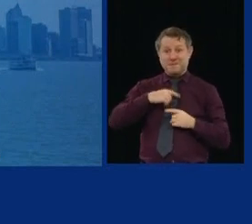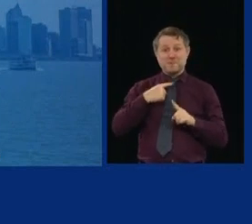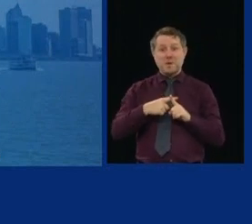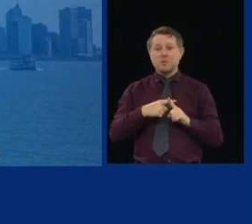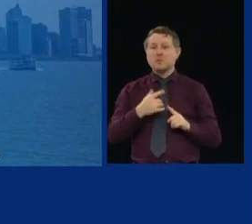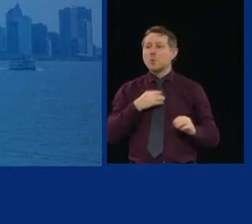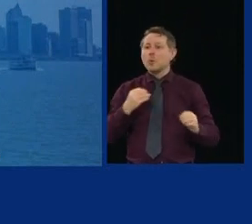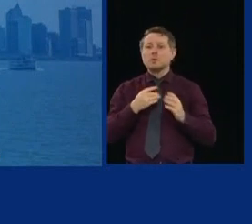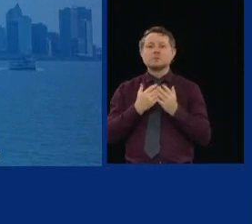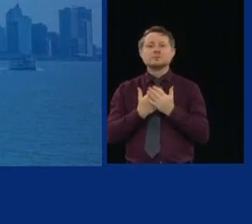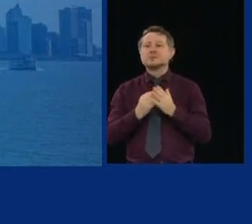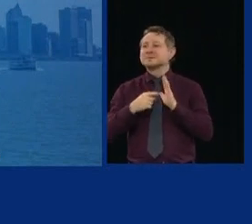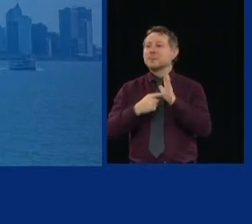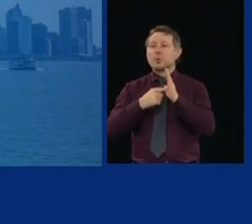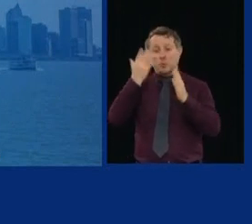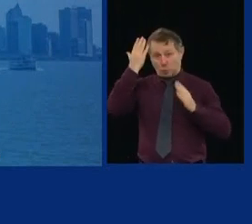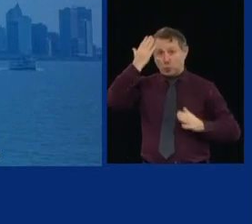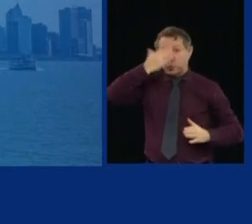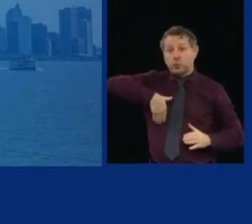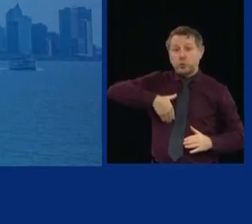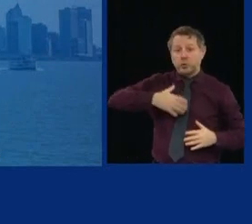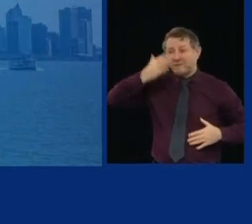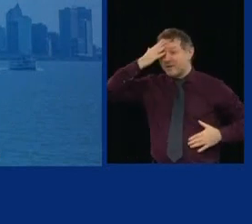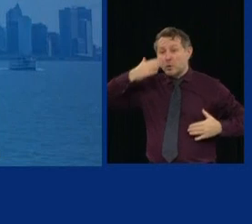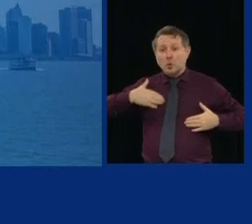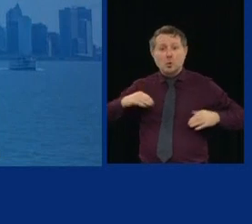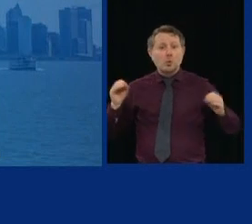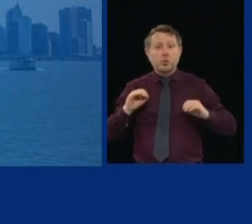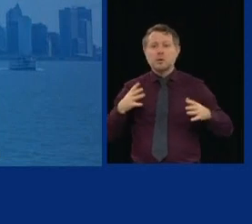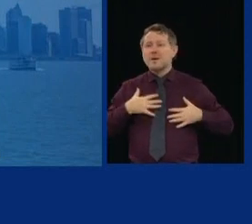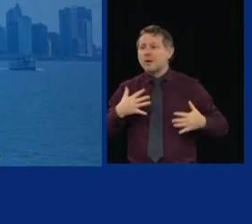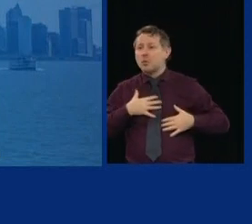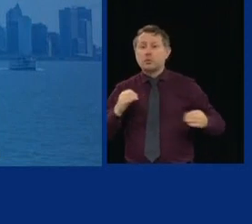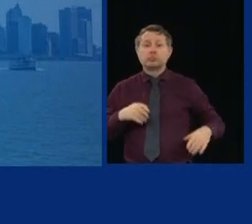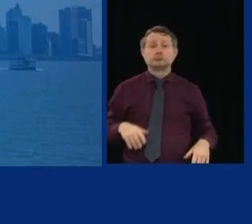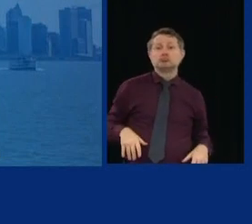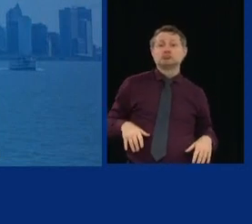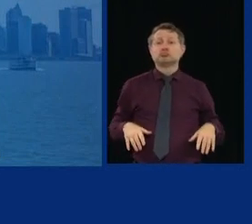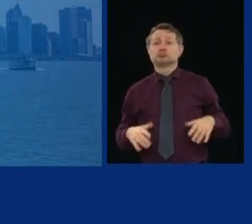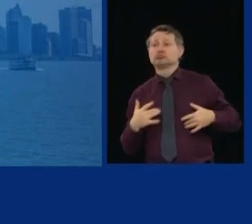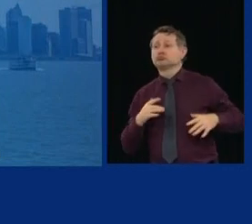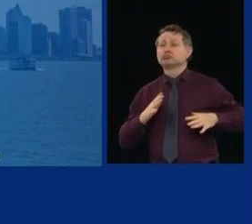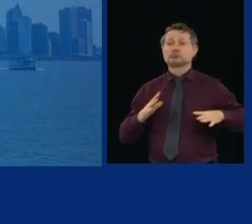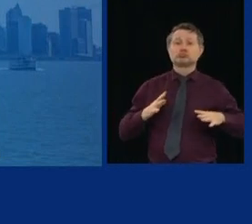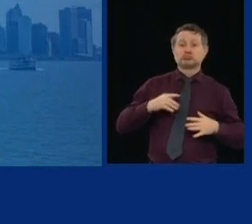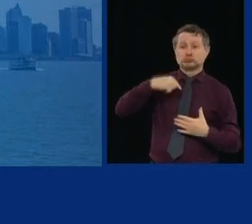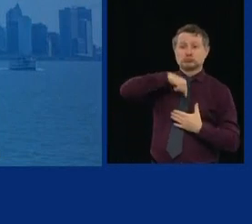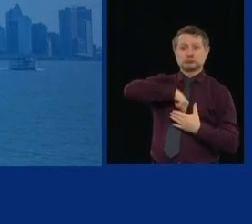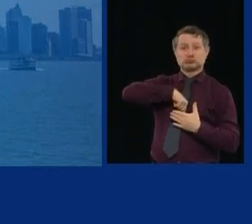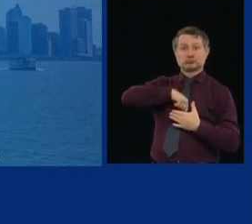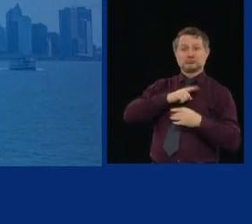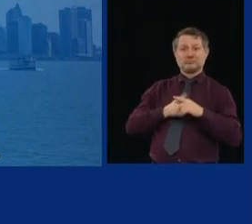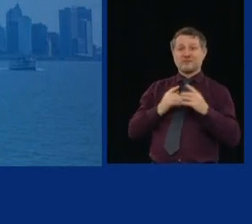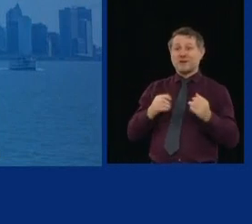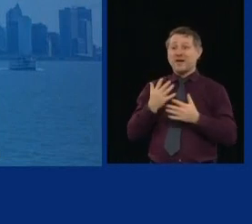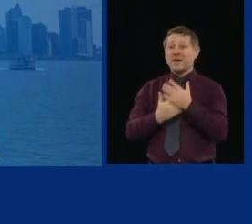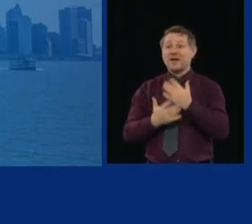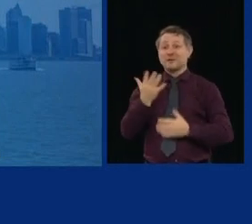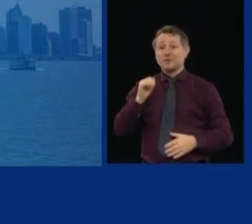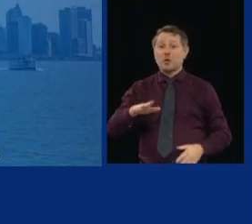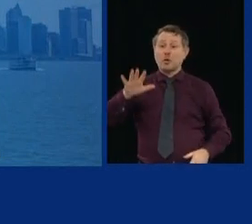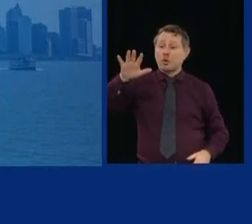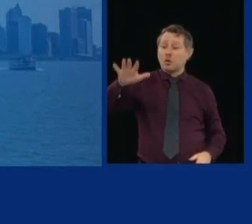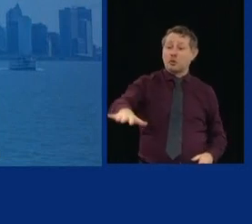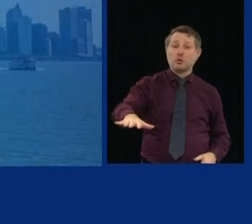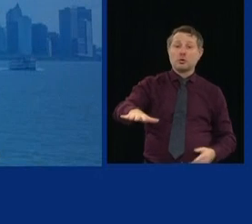virus, but I can put my hand down on this table today. You can come touch this table